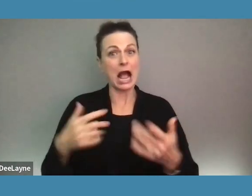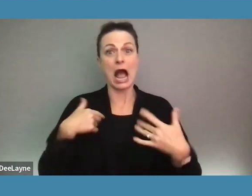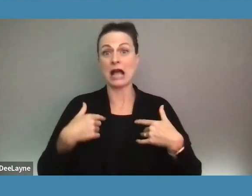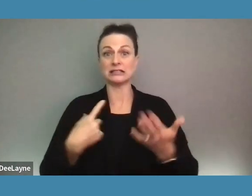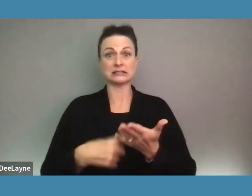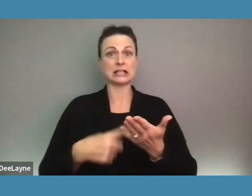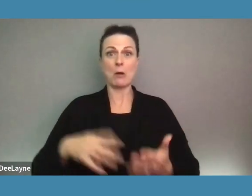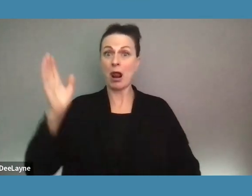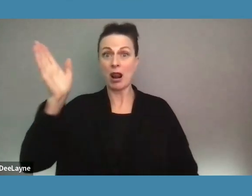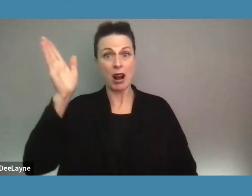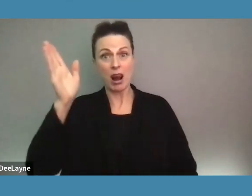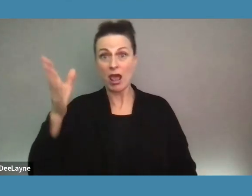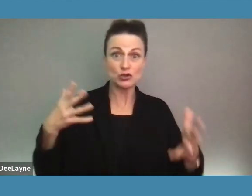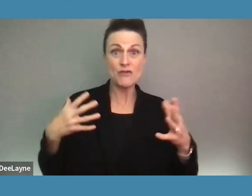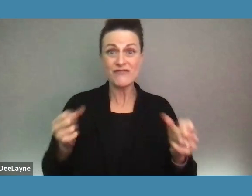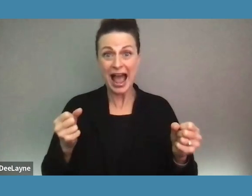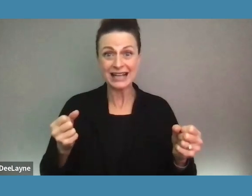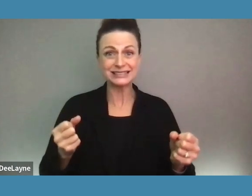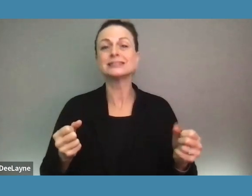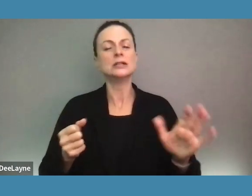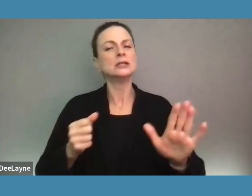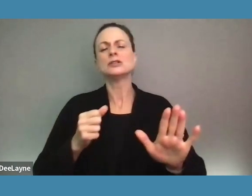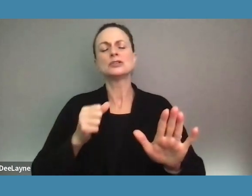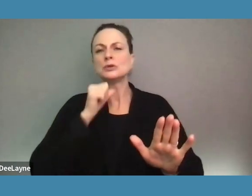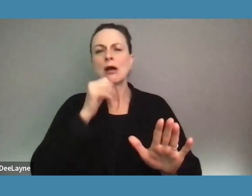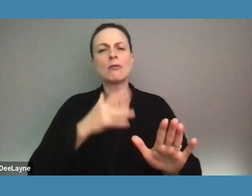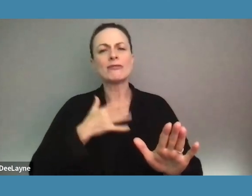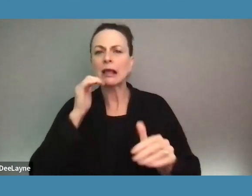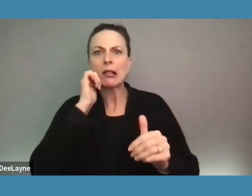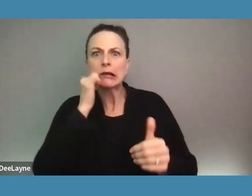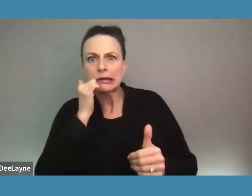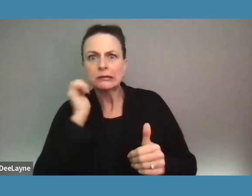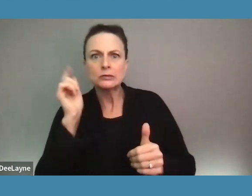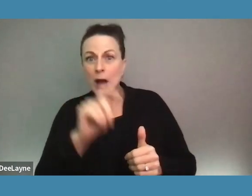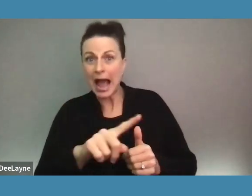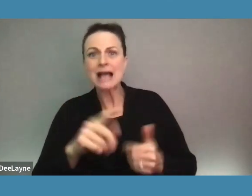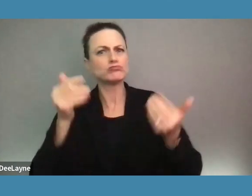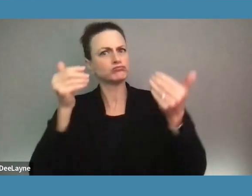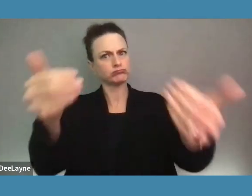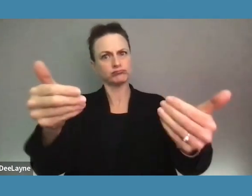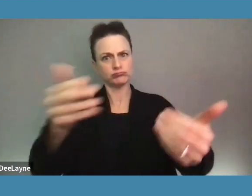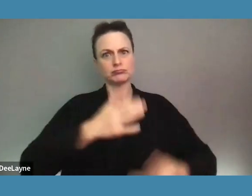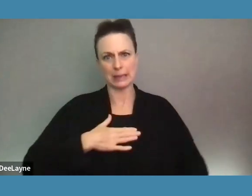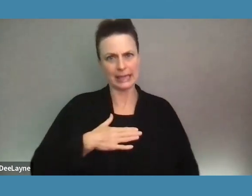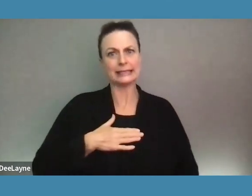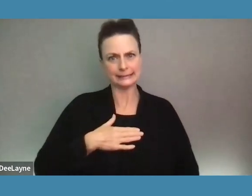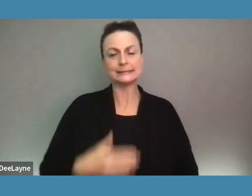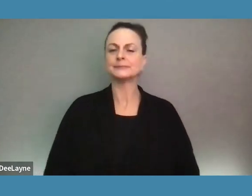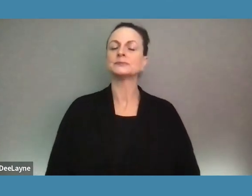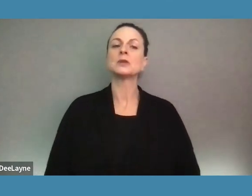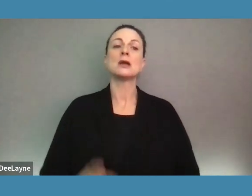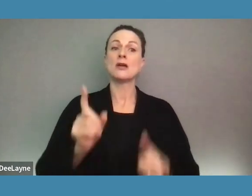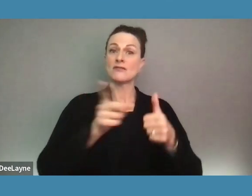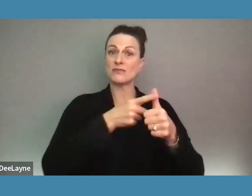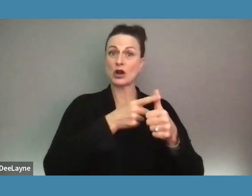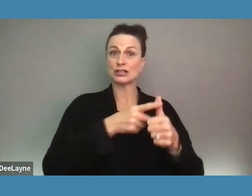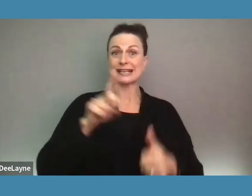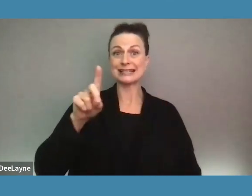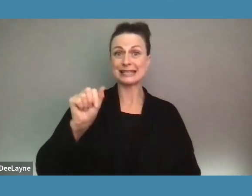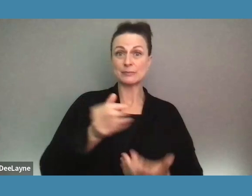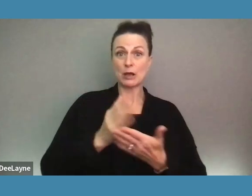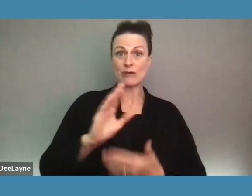fast at the end. So don't feel shy in asking questions. First, we're going to cover a little bit about Disability Rights